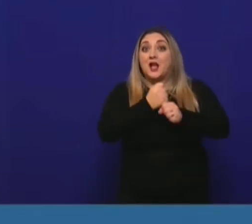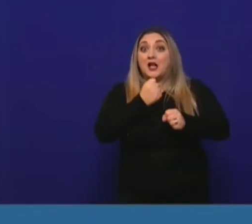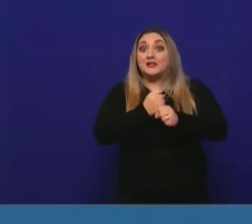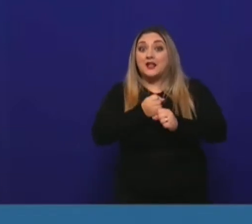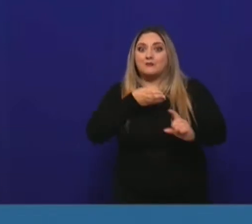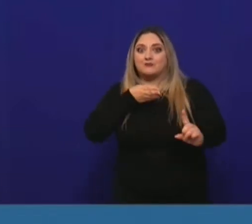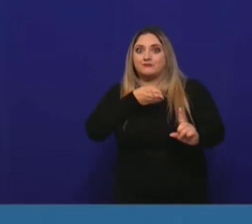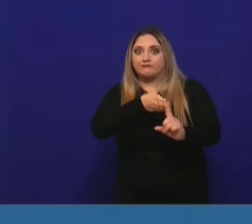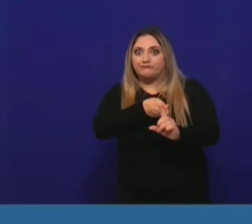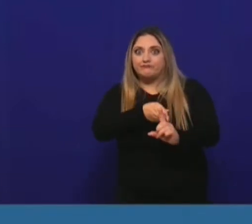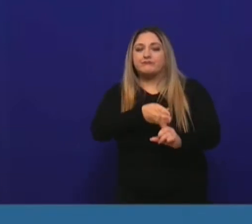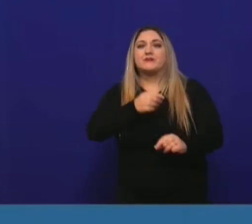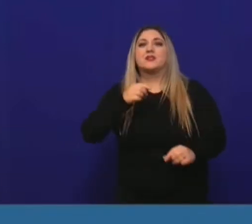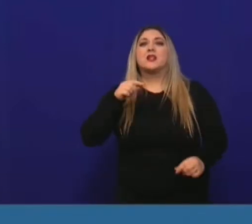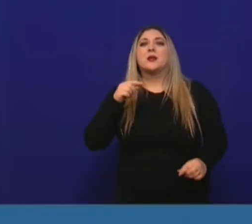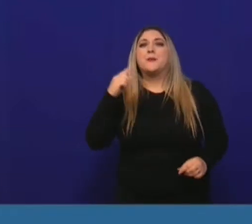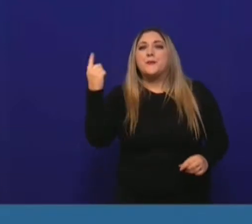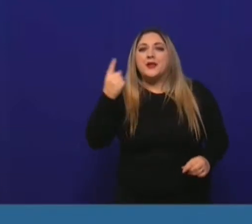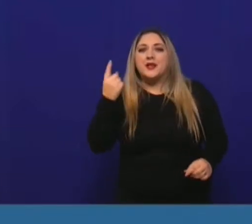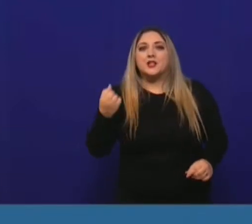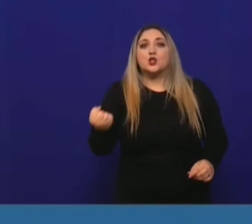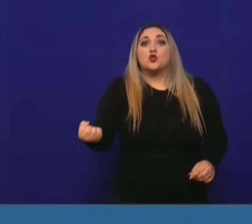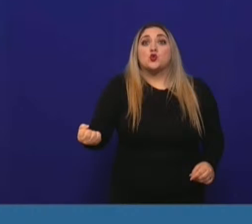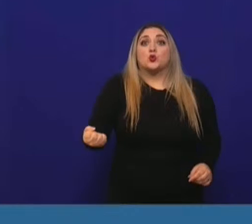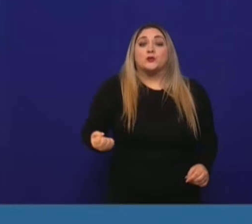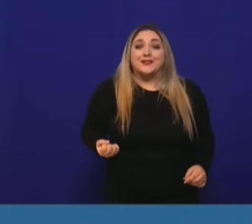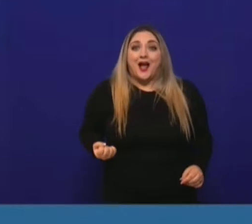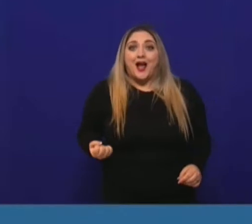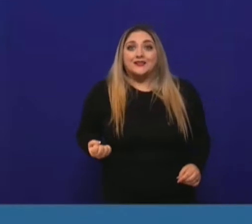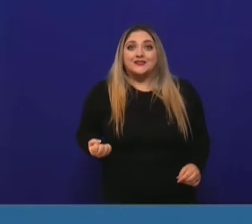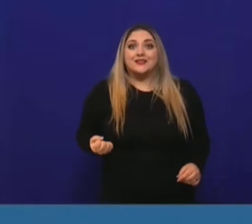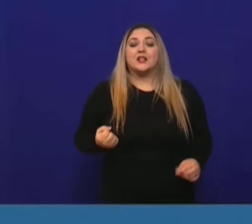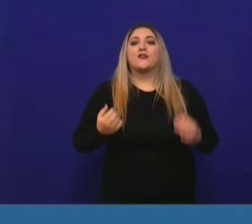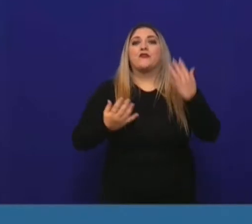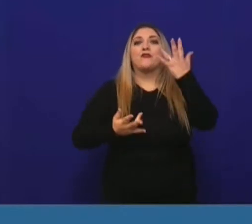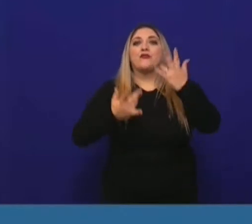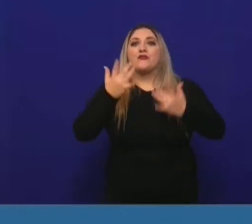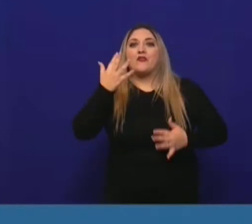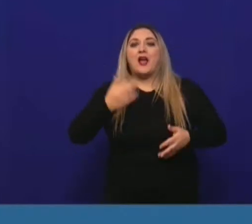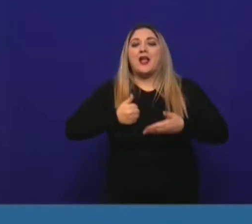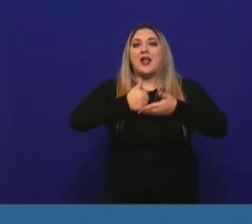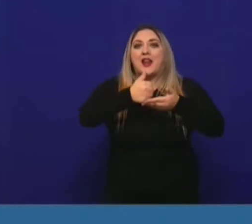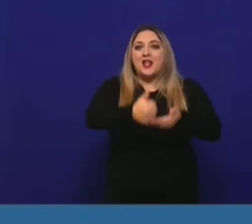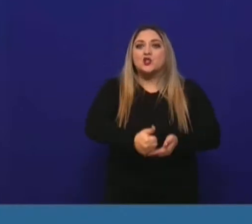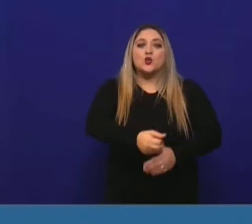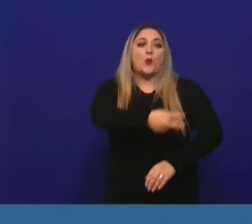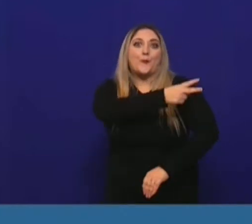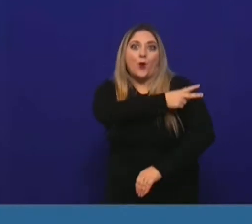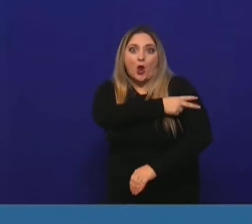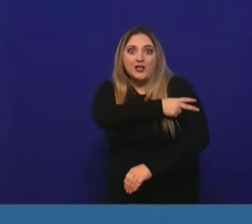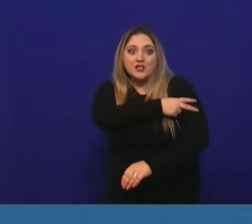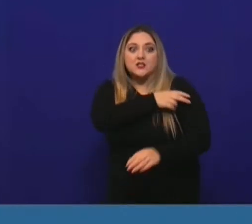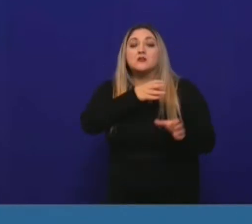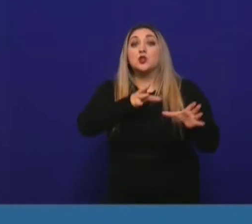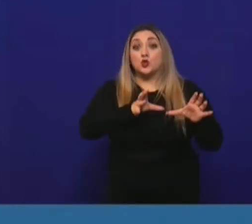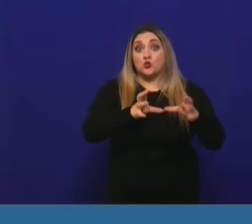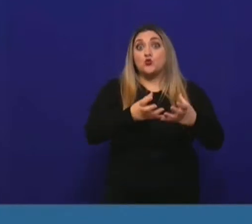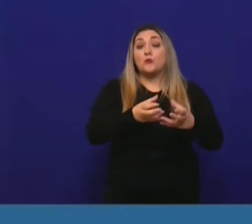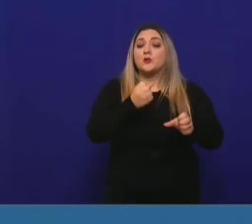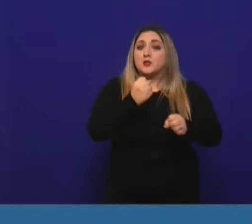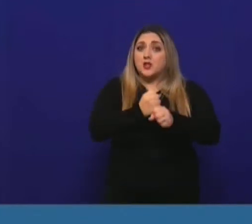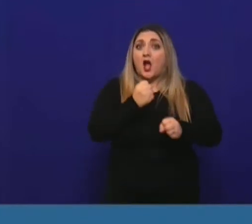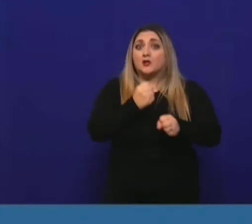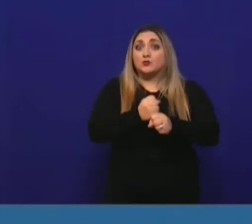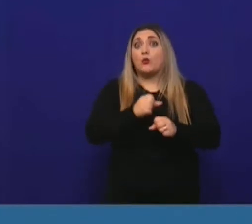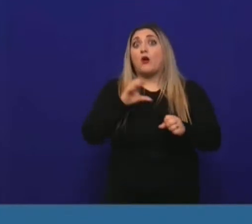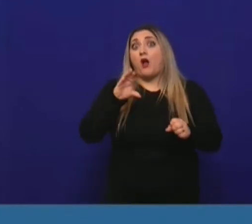dawk tal-Armata, Civil Protection, tal-Pulizija li dawn huma kollha gruppi ta' persuni li jaħdmu fuq